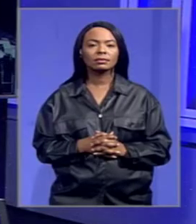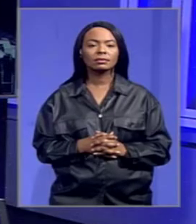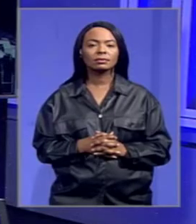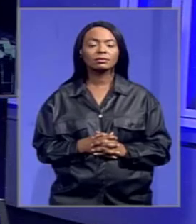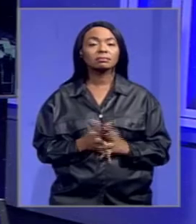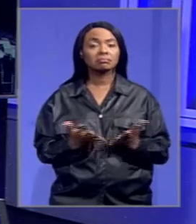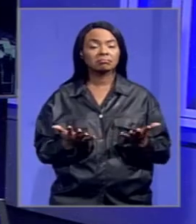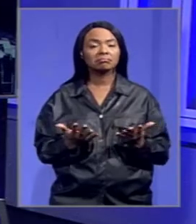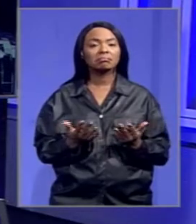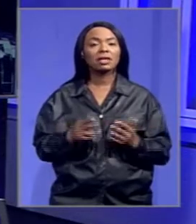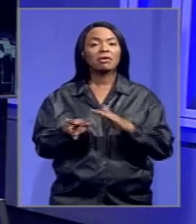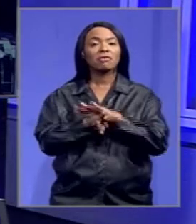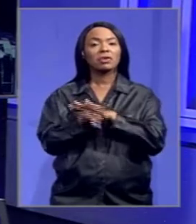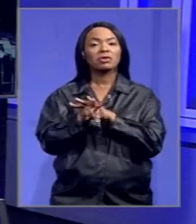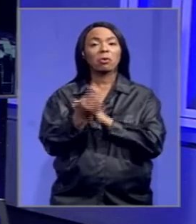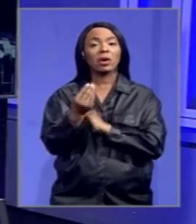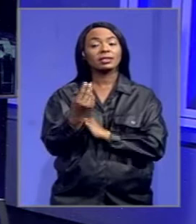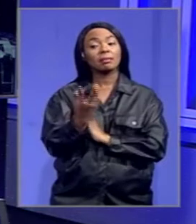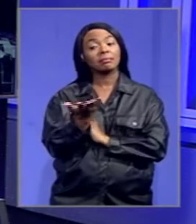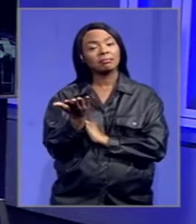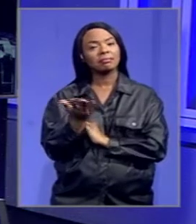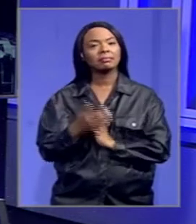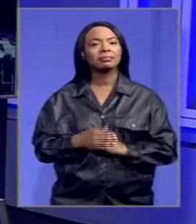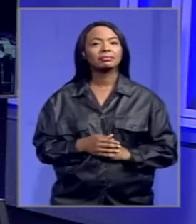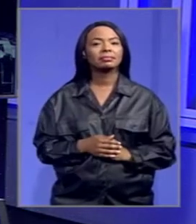Athi maikutlo a video ya WhatsApp ona ke a latelang.